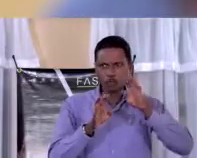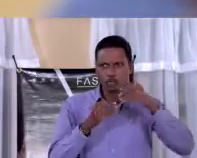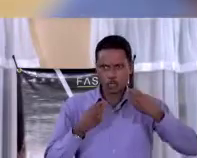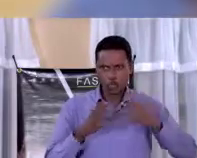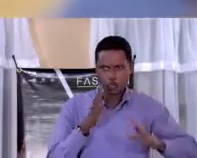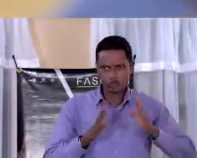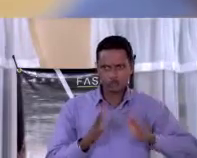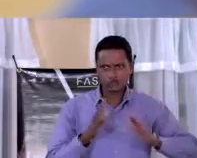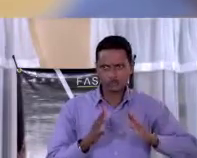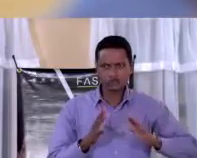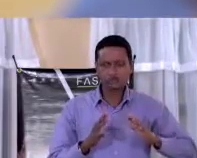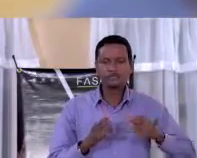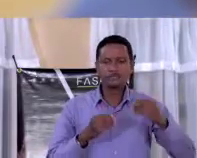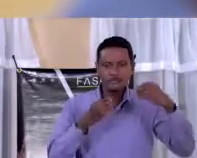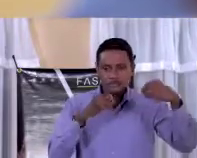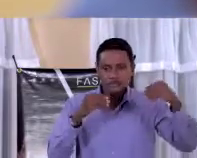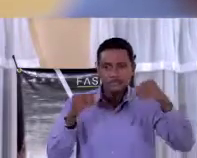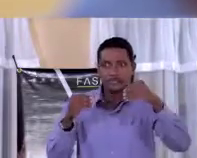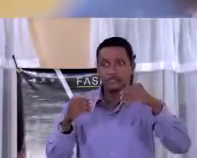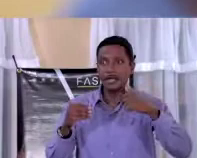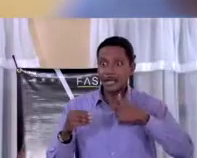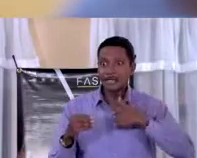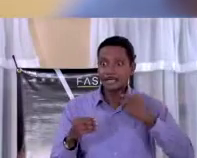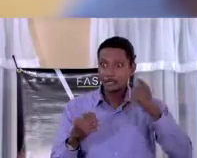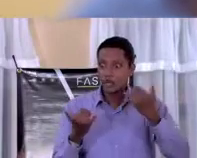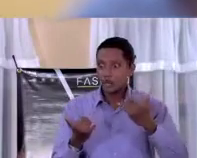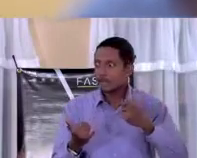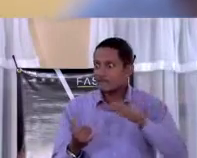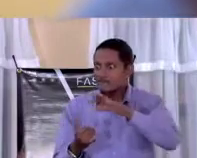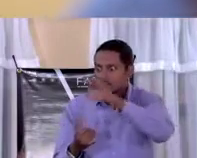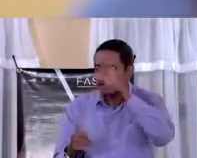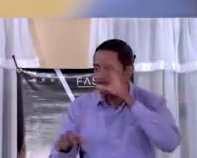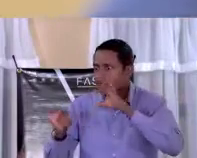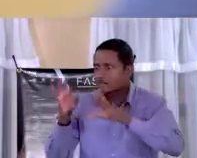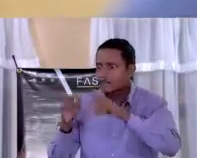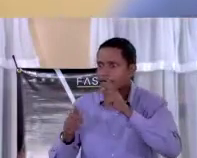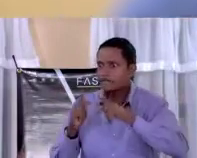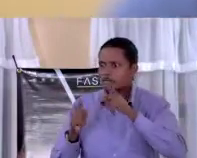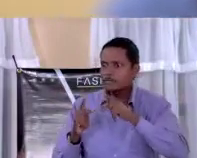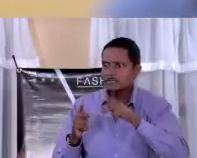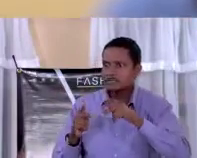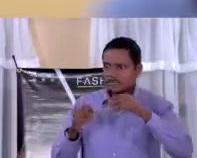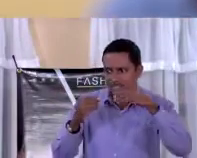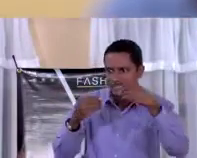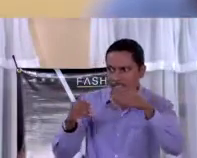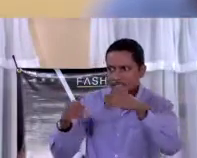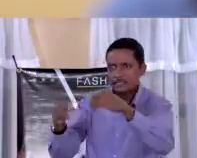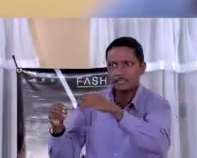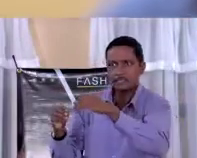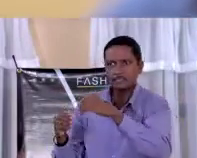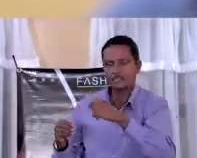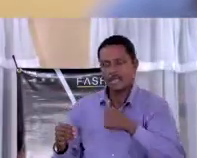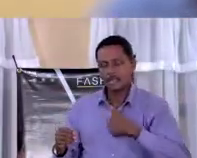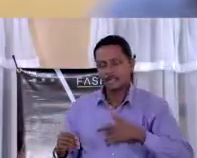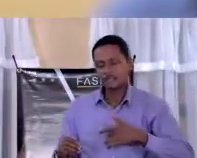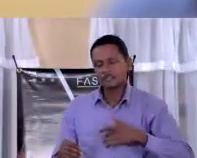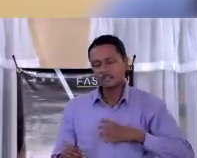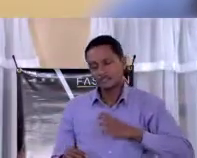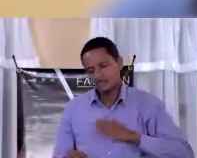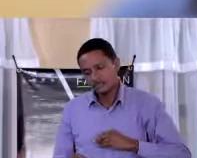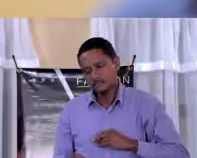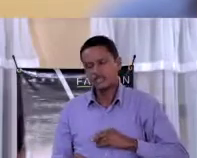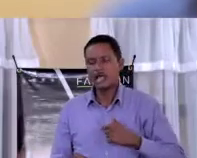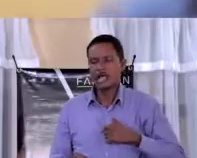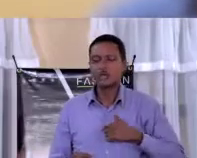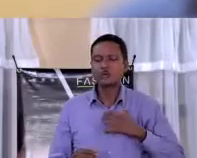to find markets to sell them. So I was very discouraged in that aspect, and I wish that they will change